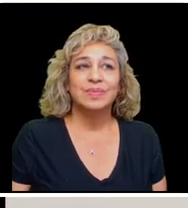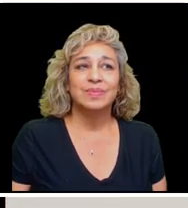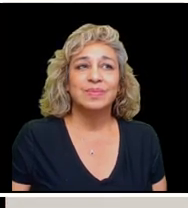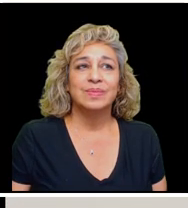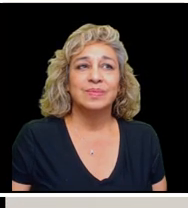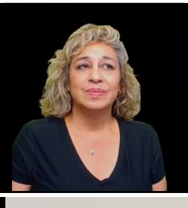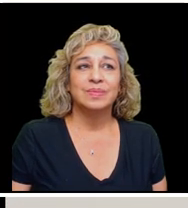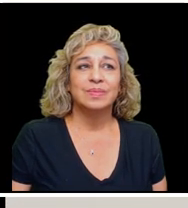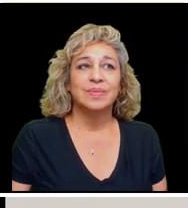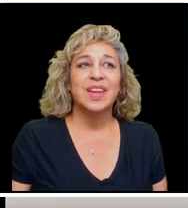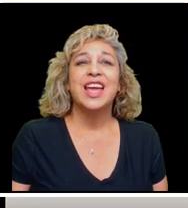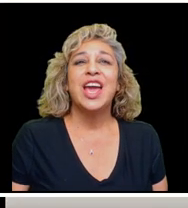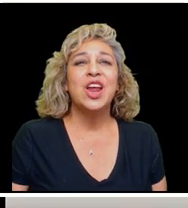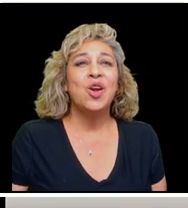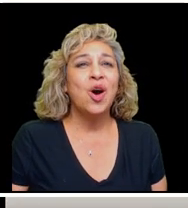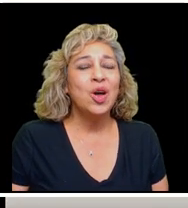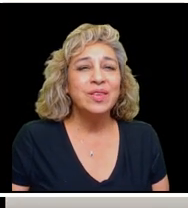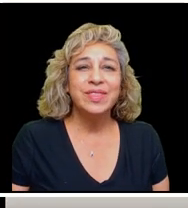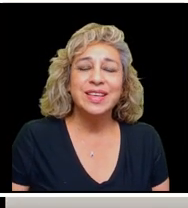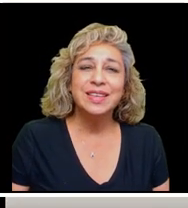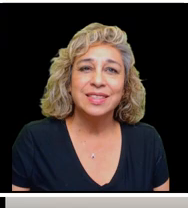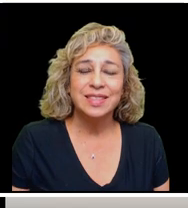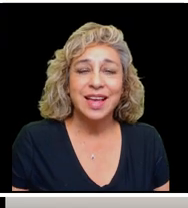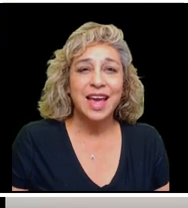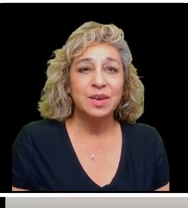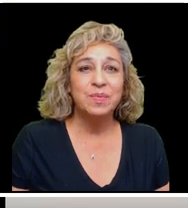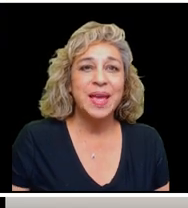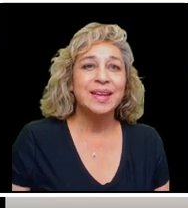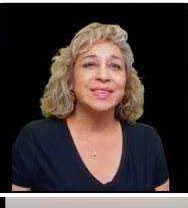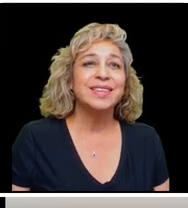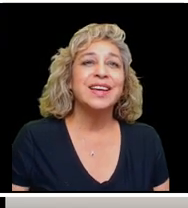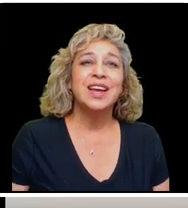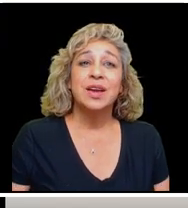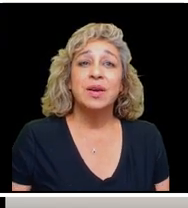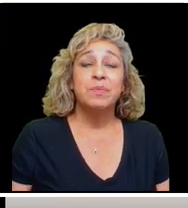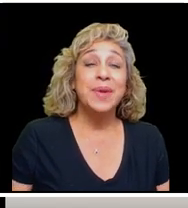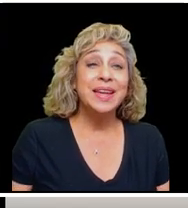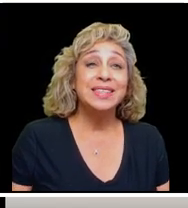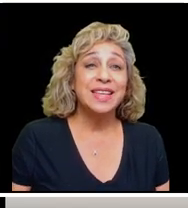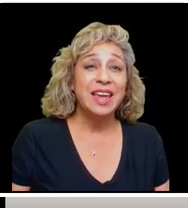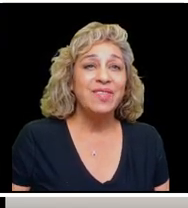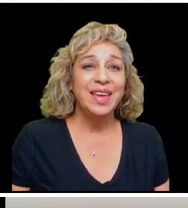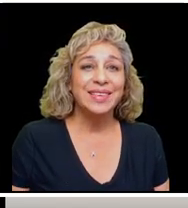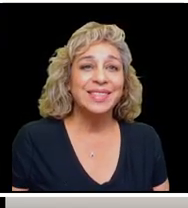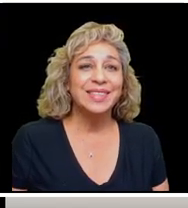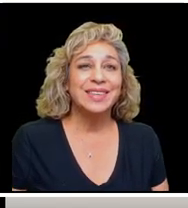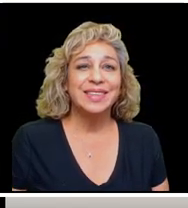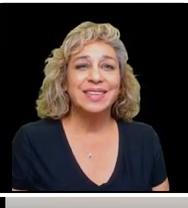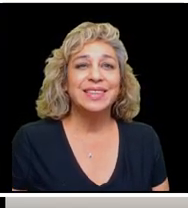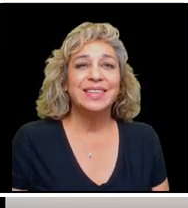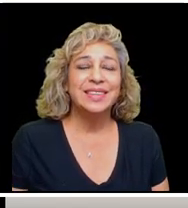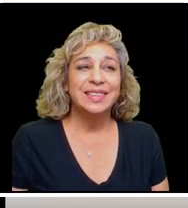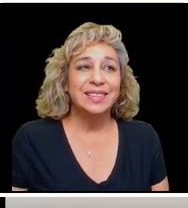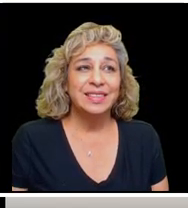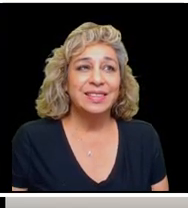and all of this had meant many savings